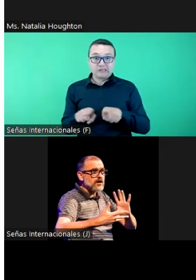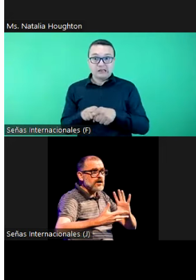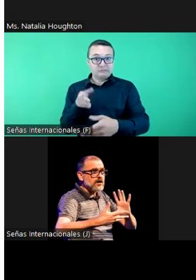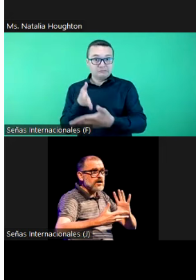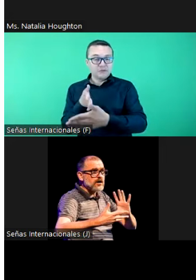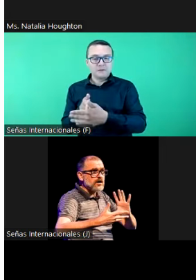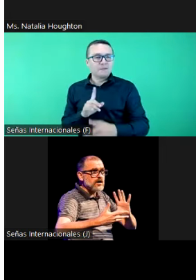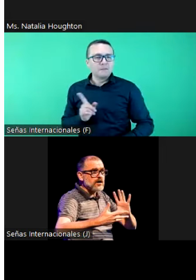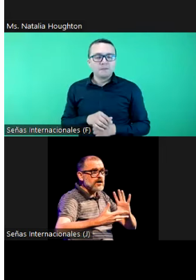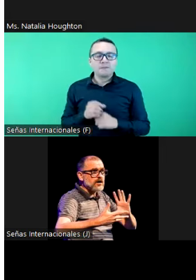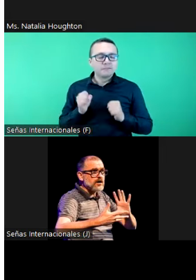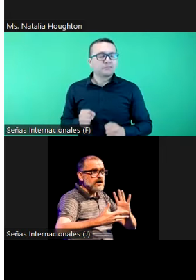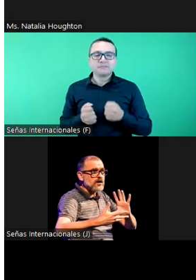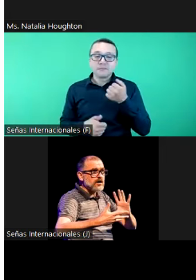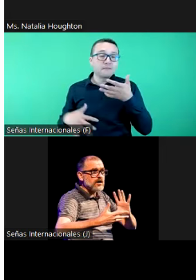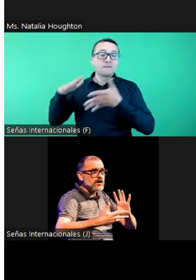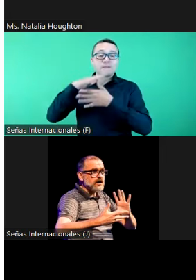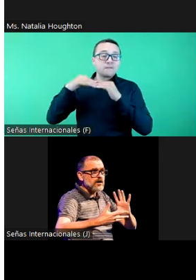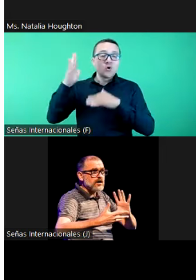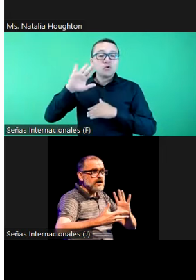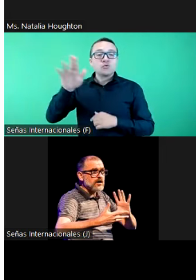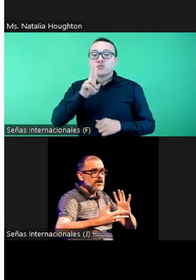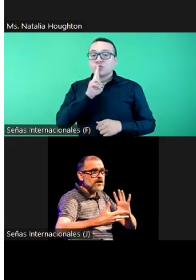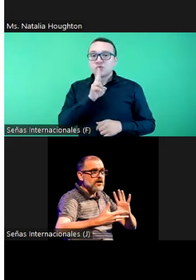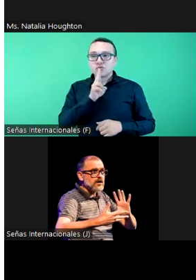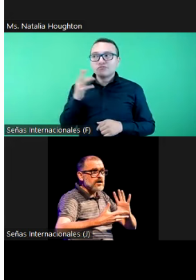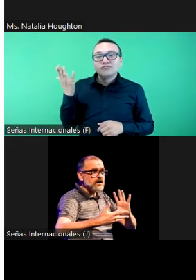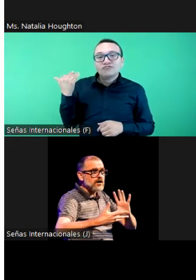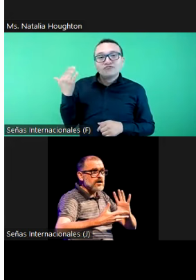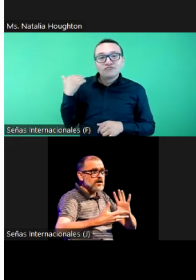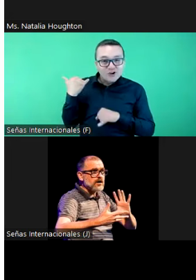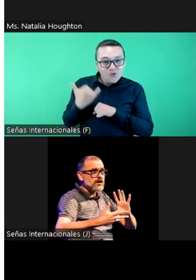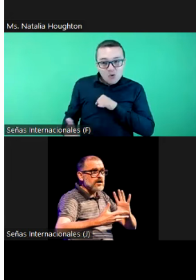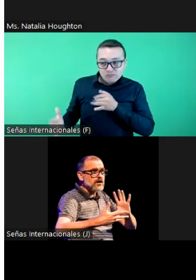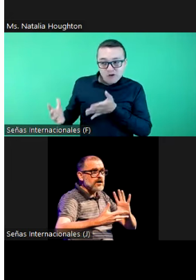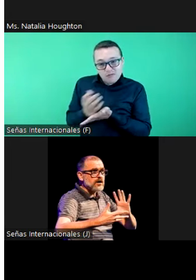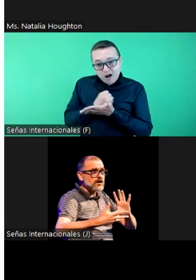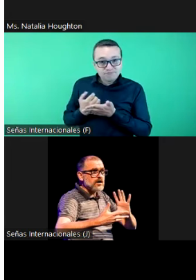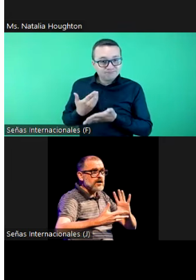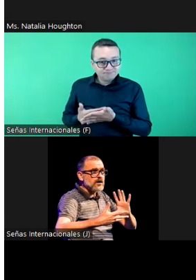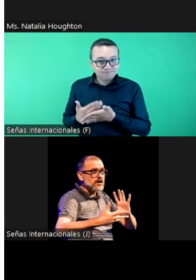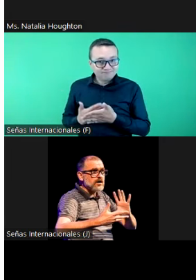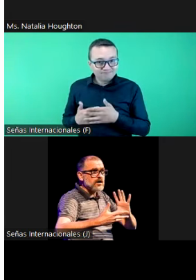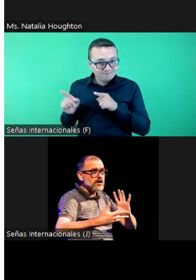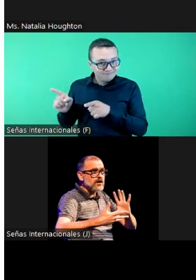not talking about the main barriers. In the case of Honduras, the latest data we had